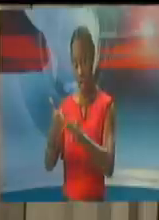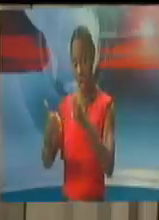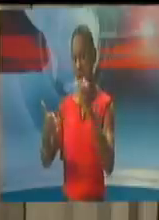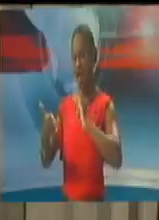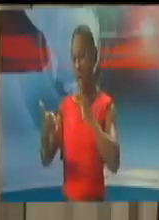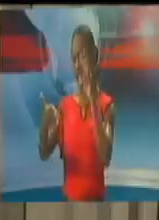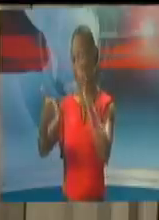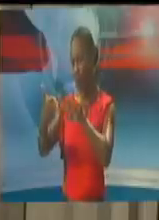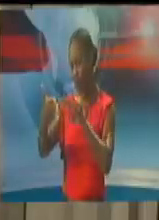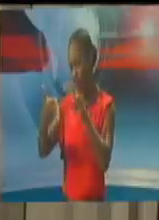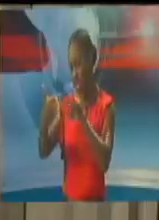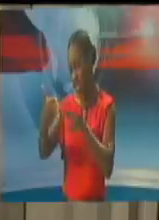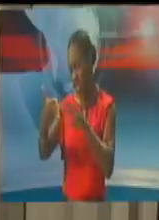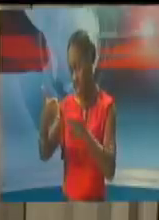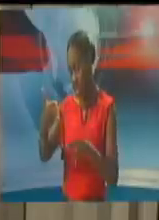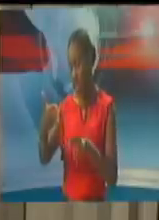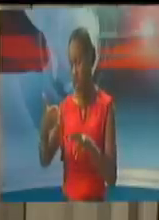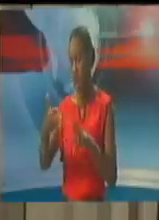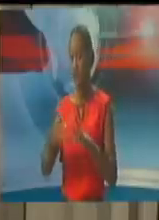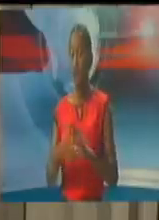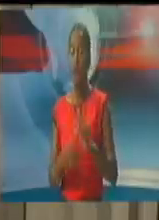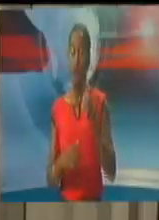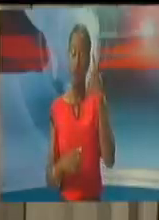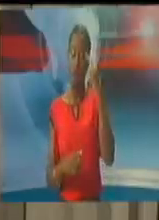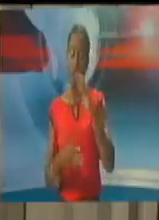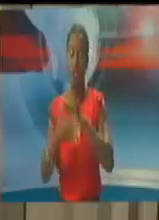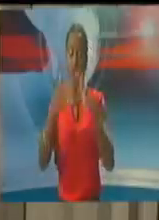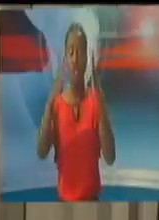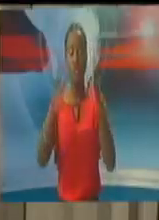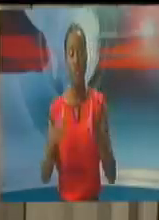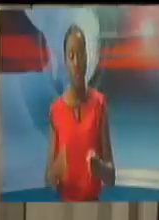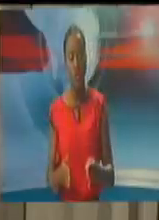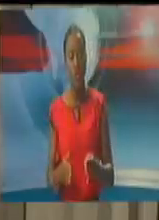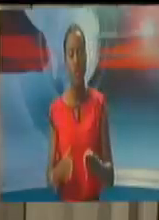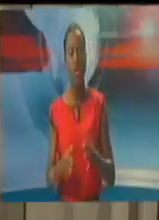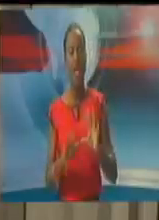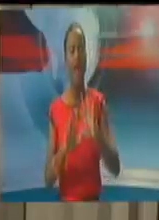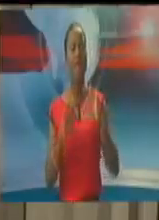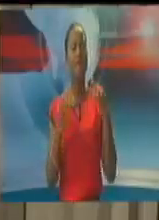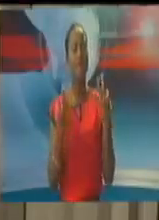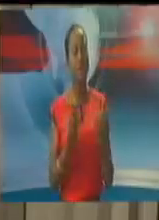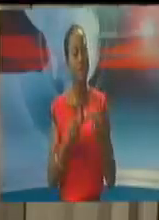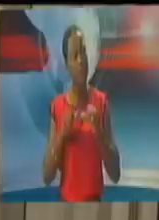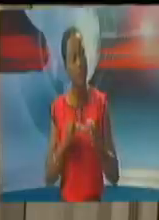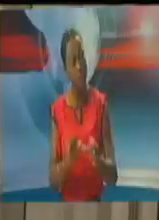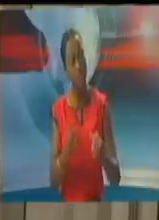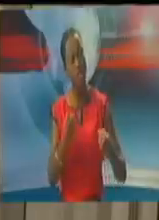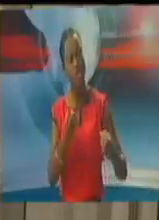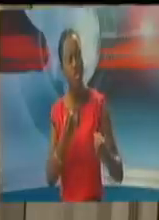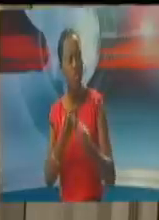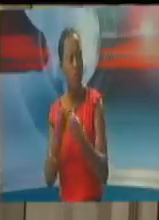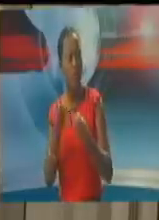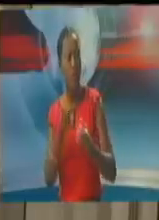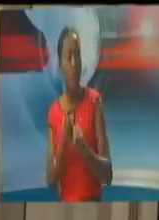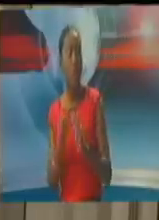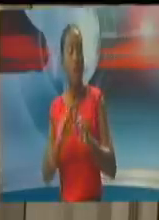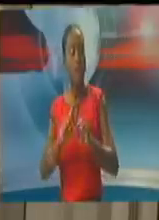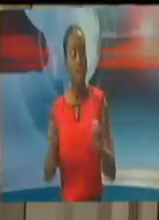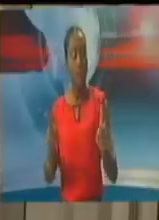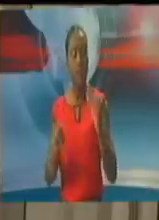So our students and the families of the students, continue to support them, the families who can. But the government is going to